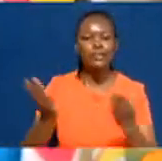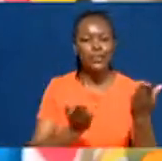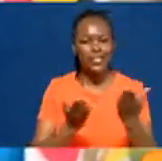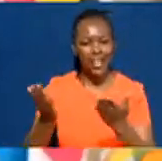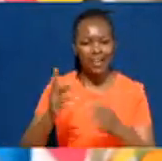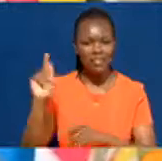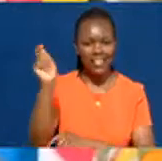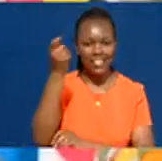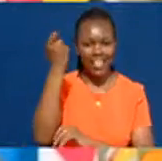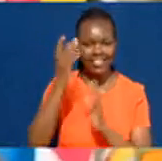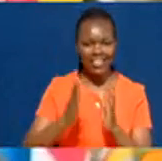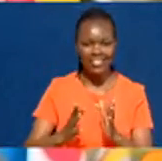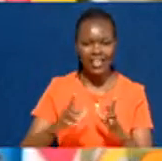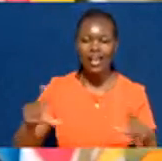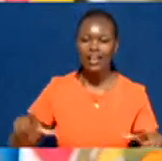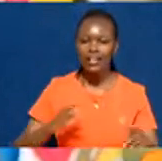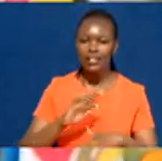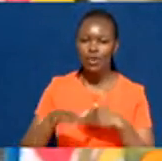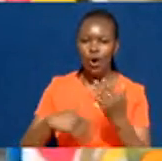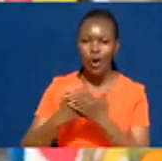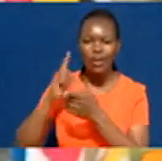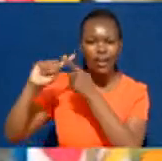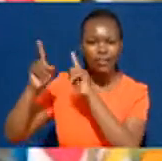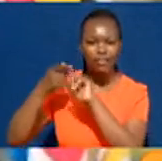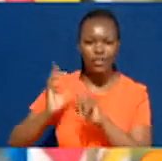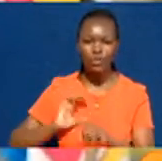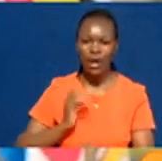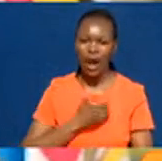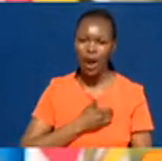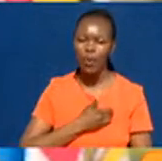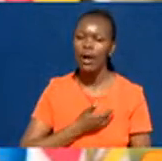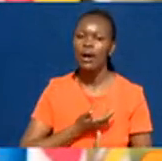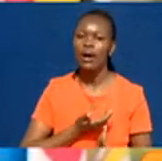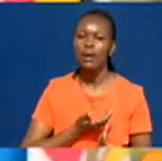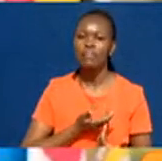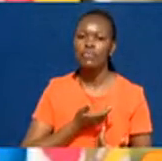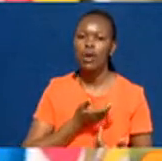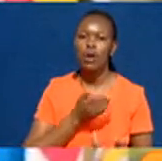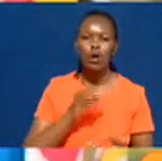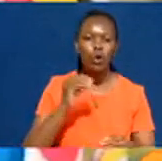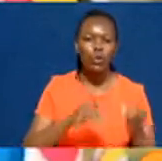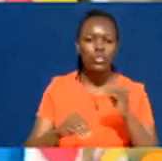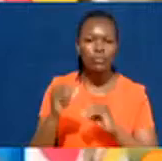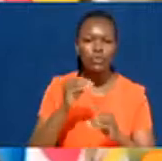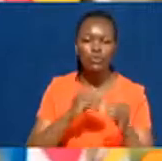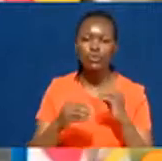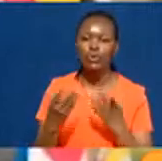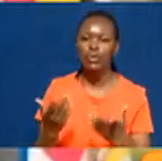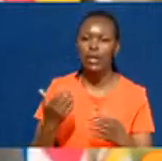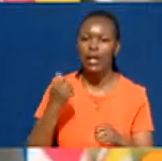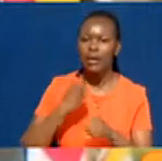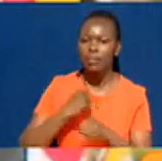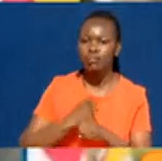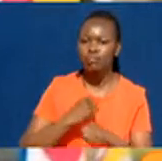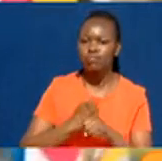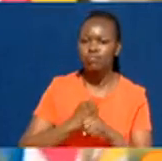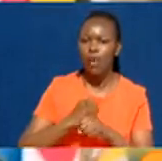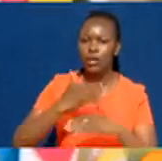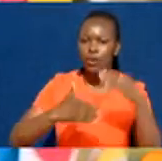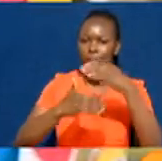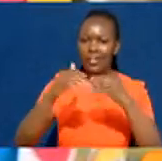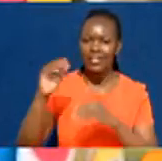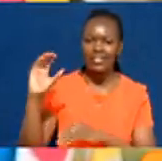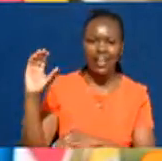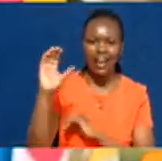all reflect on our contribution and look forward to build this country and nation together to achieve